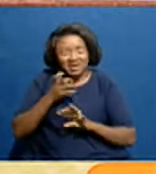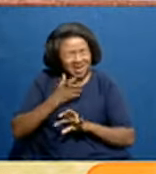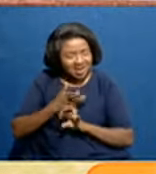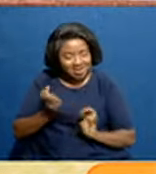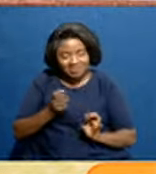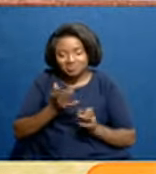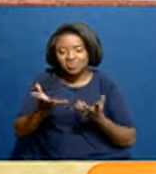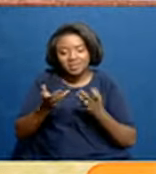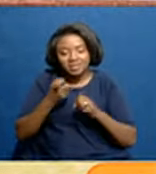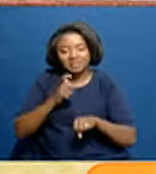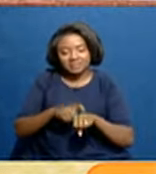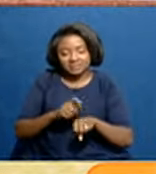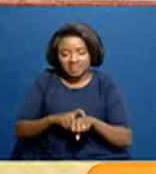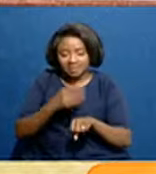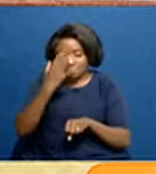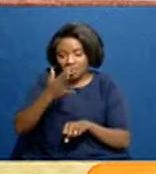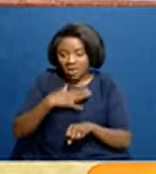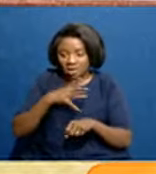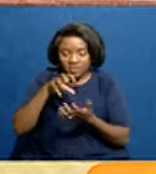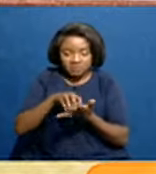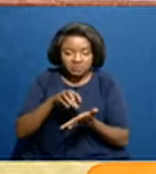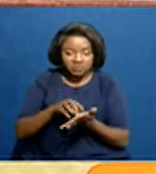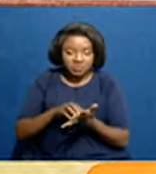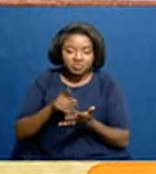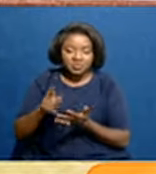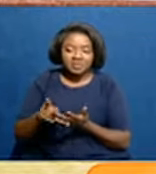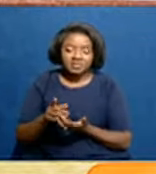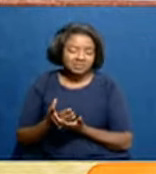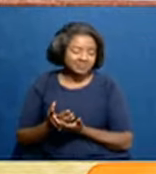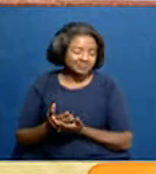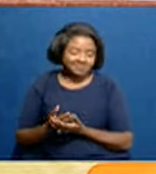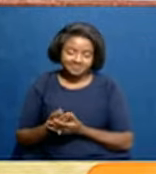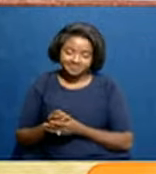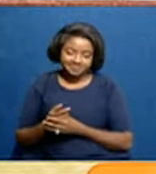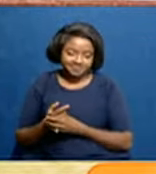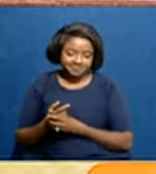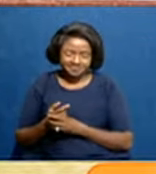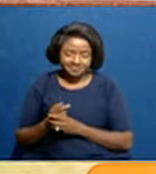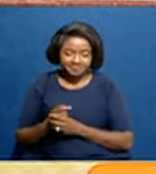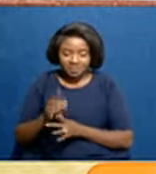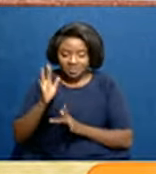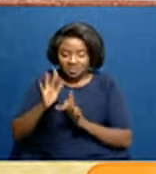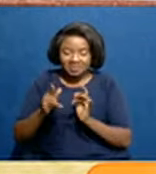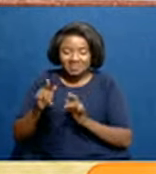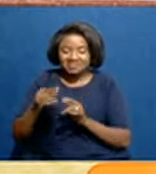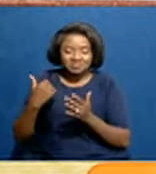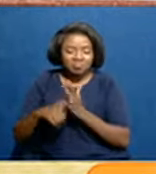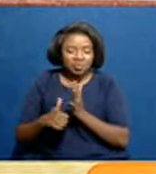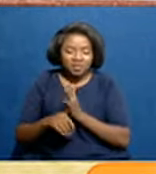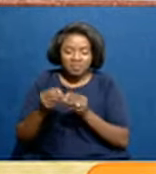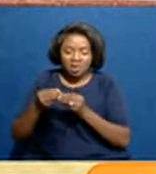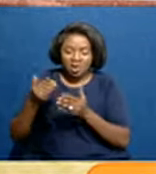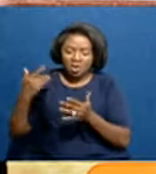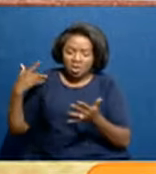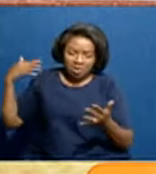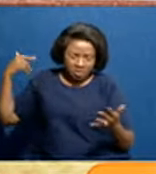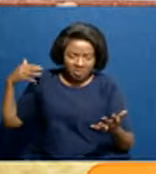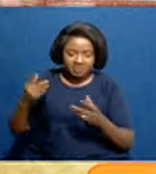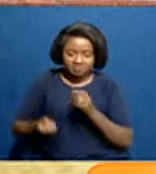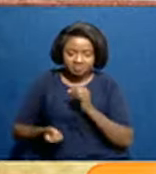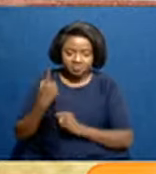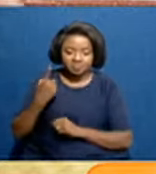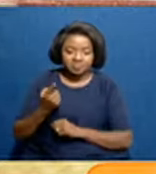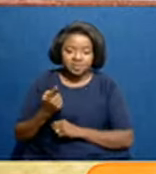in took very long to create. And you cannot correct a systemic issue overnight. So, yes, it will